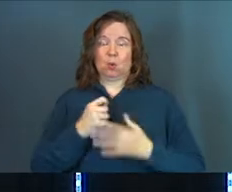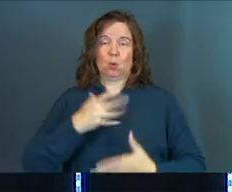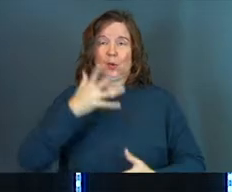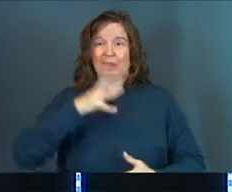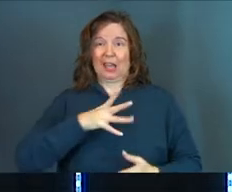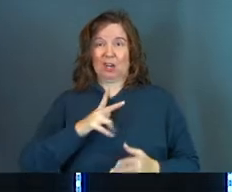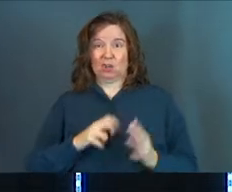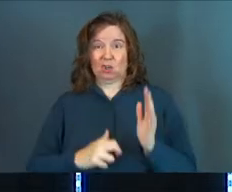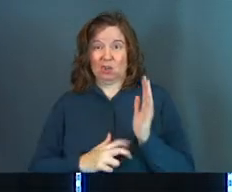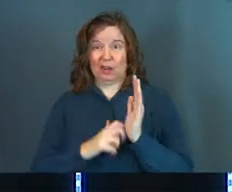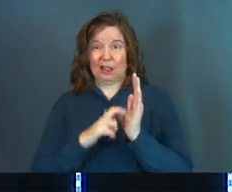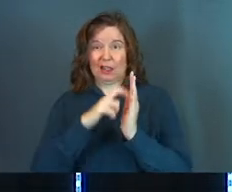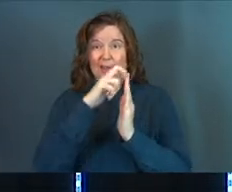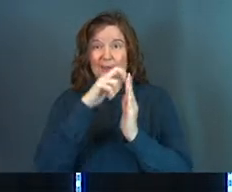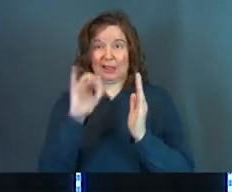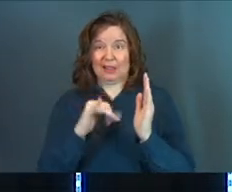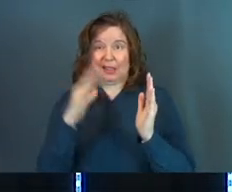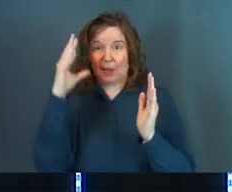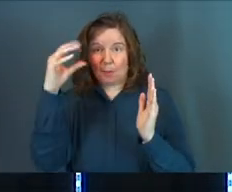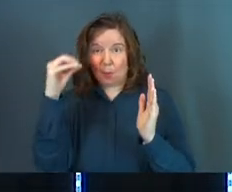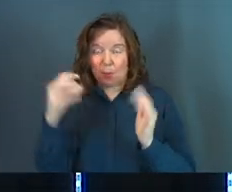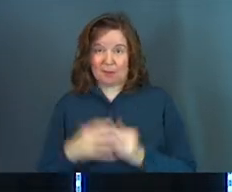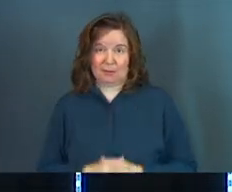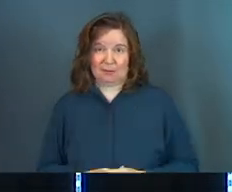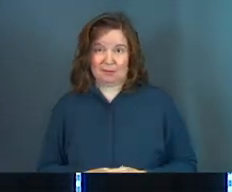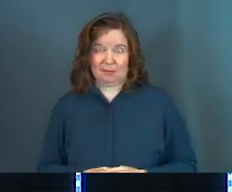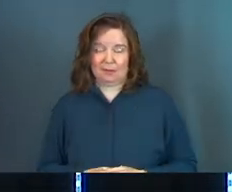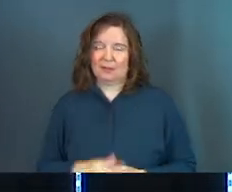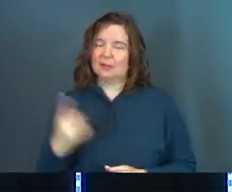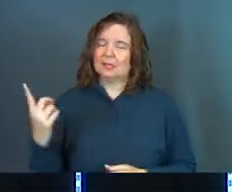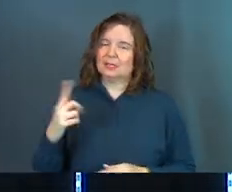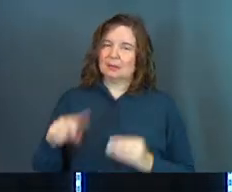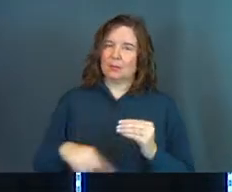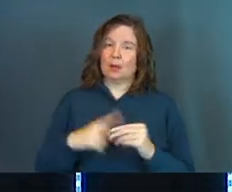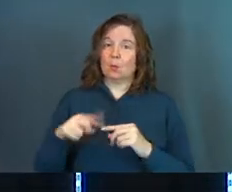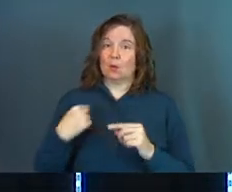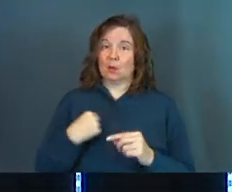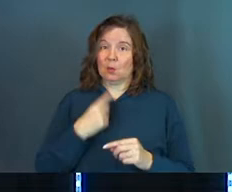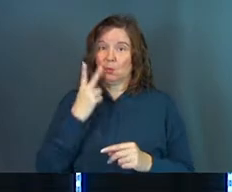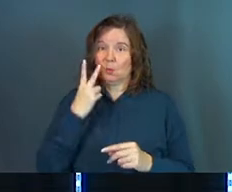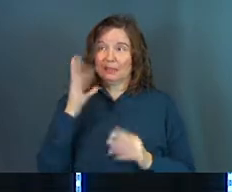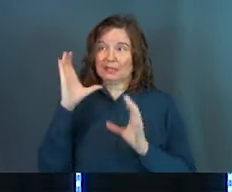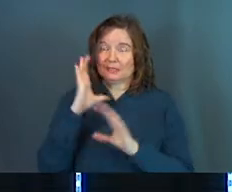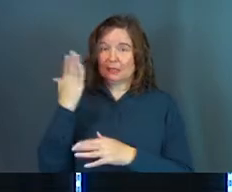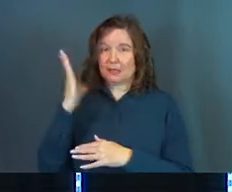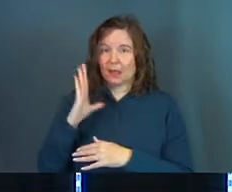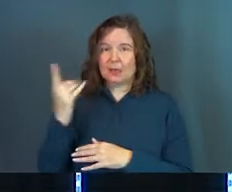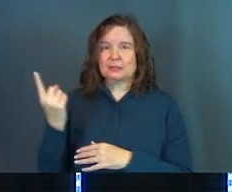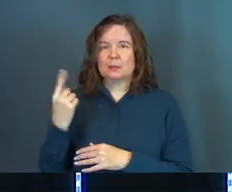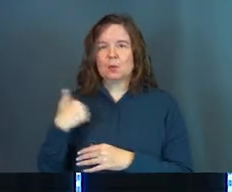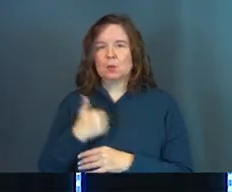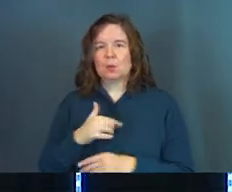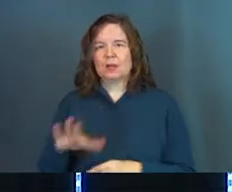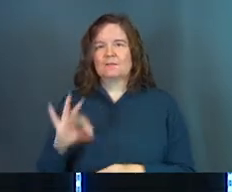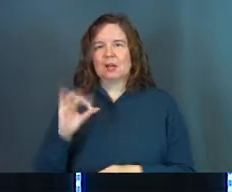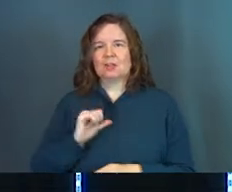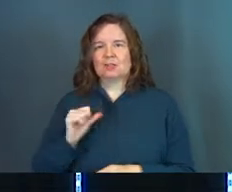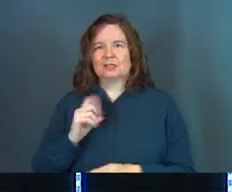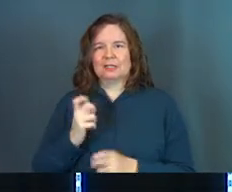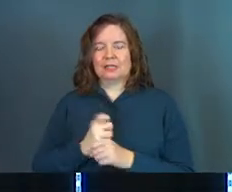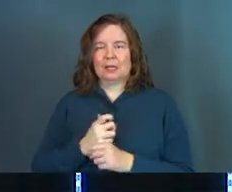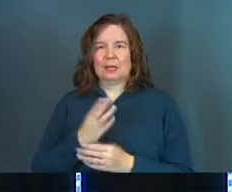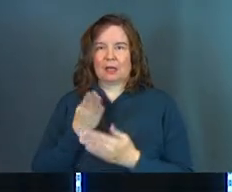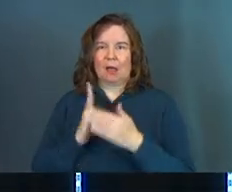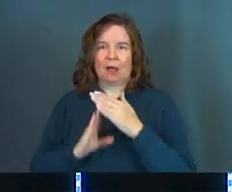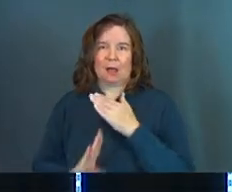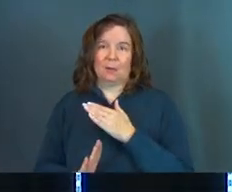guy, and you're going to climb up in a tree like a little boy. There's something about when we seek God, sometimes we find ourselves getting